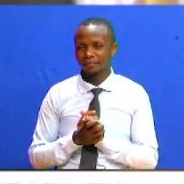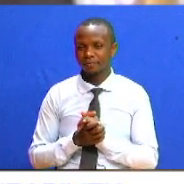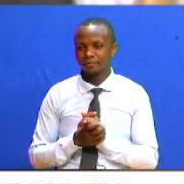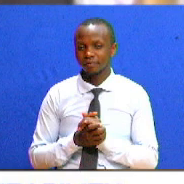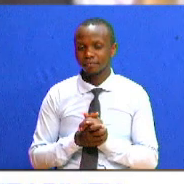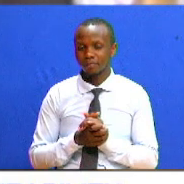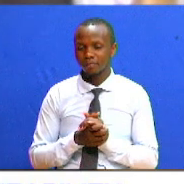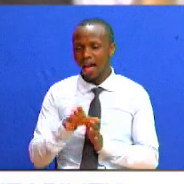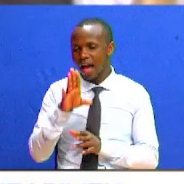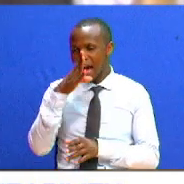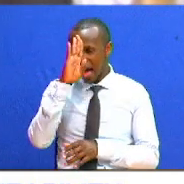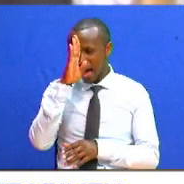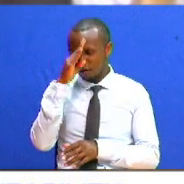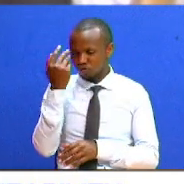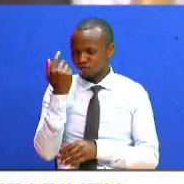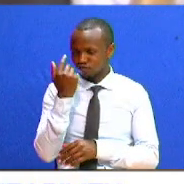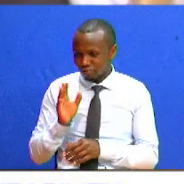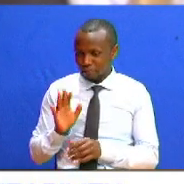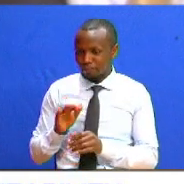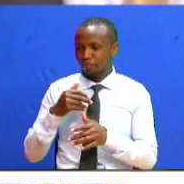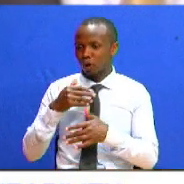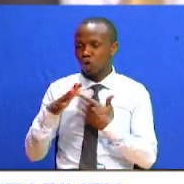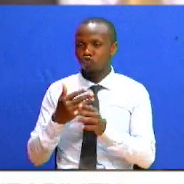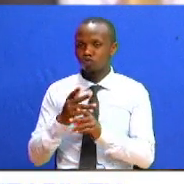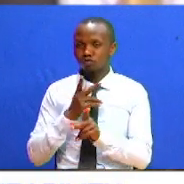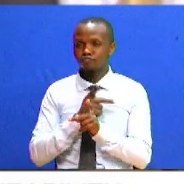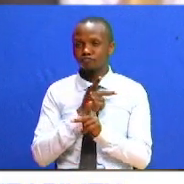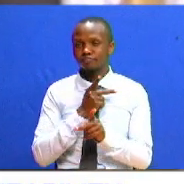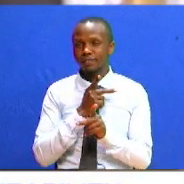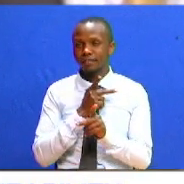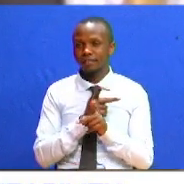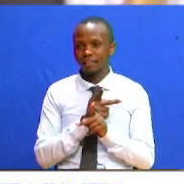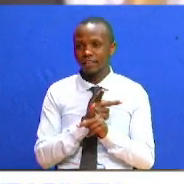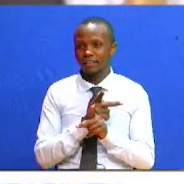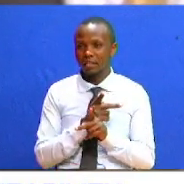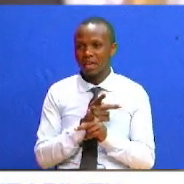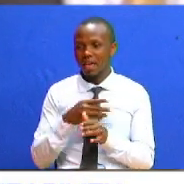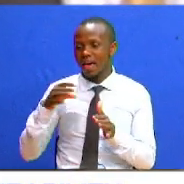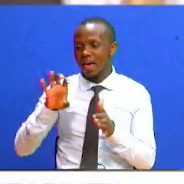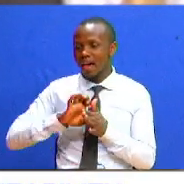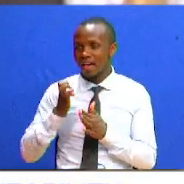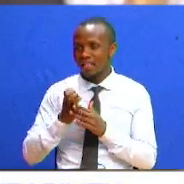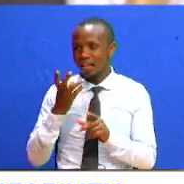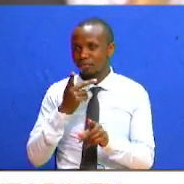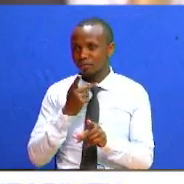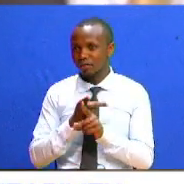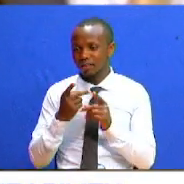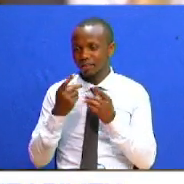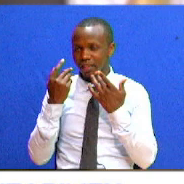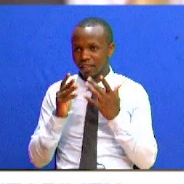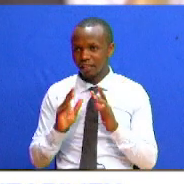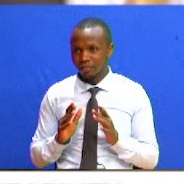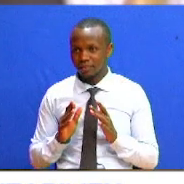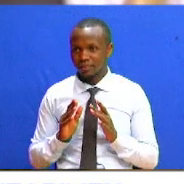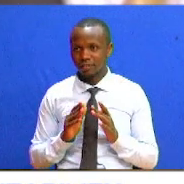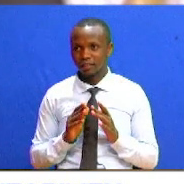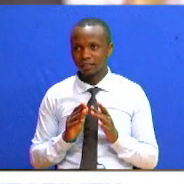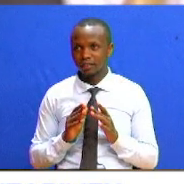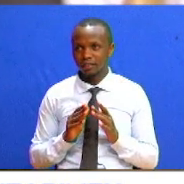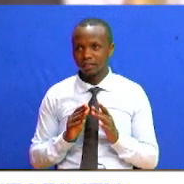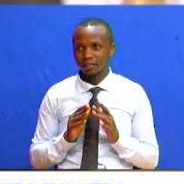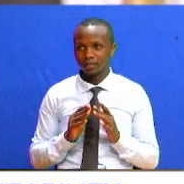doubt, protected areas listed under the Protected Areas Order, Legal Notice Number 9